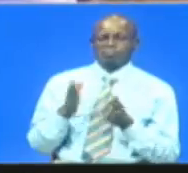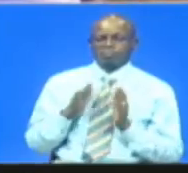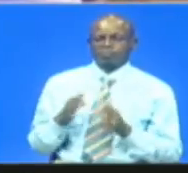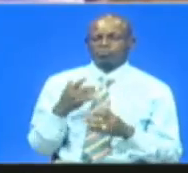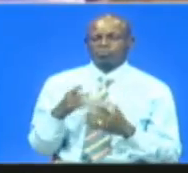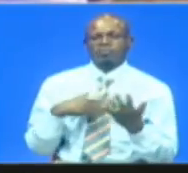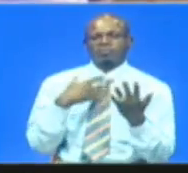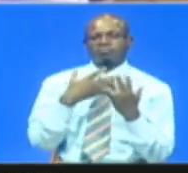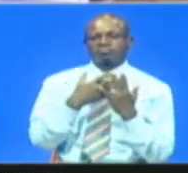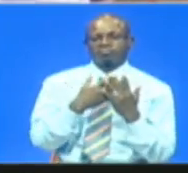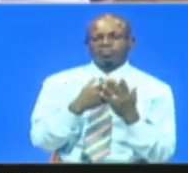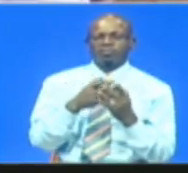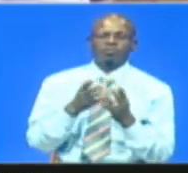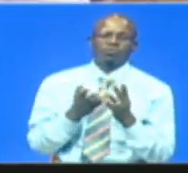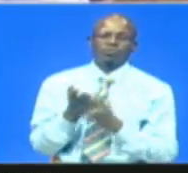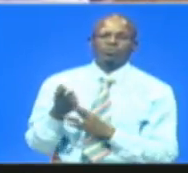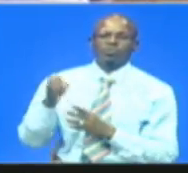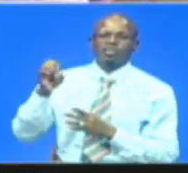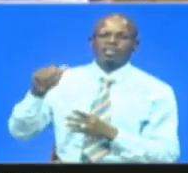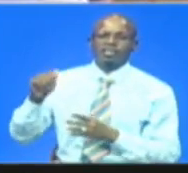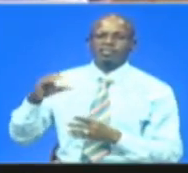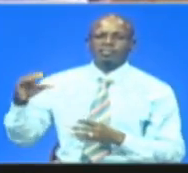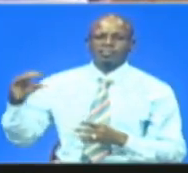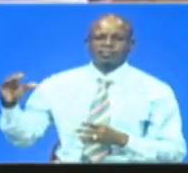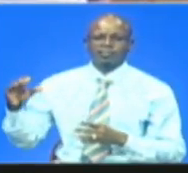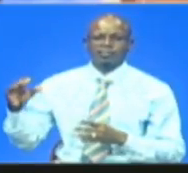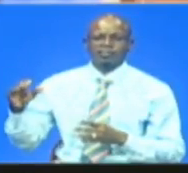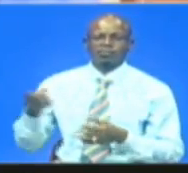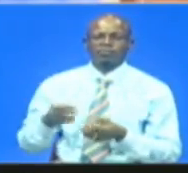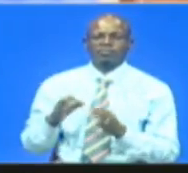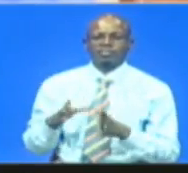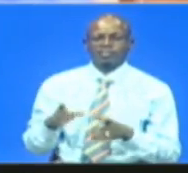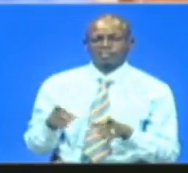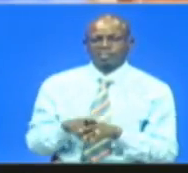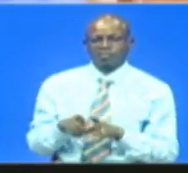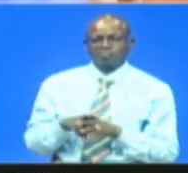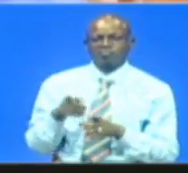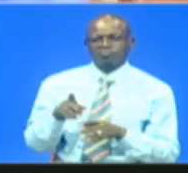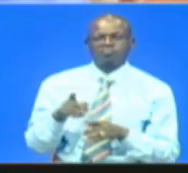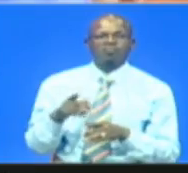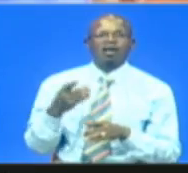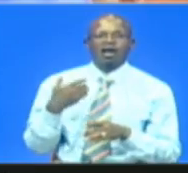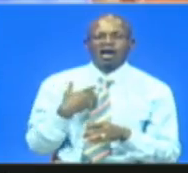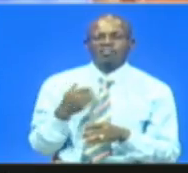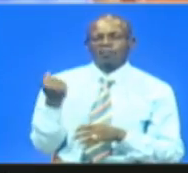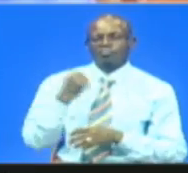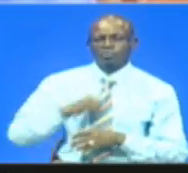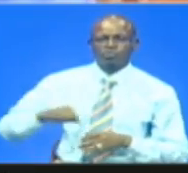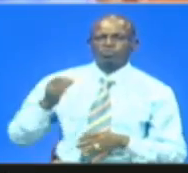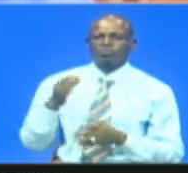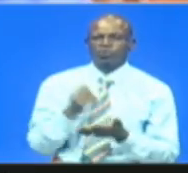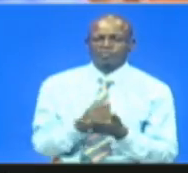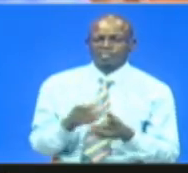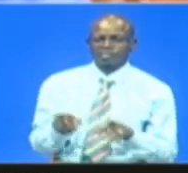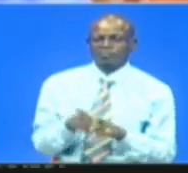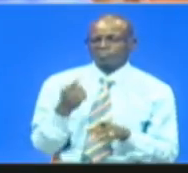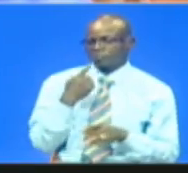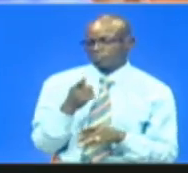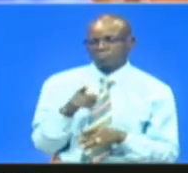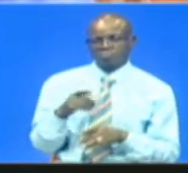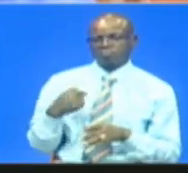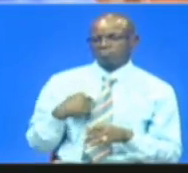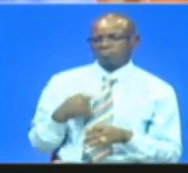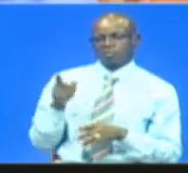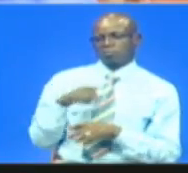anti-corruption officers. And the county official is facing abuse of office charges in which he pleaded not guilty to the charges before